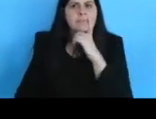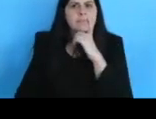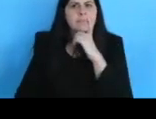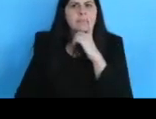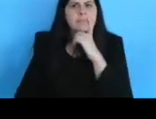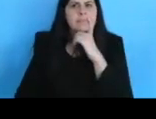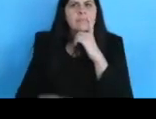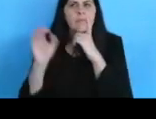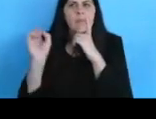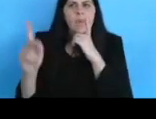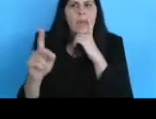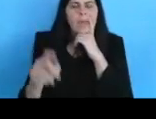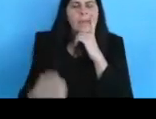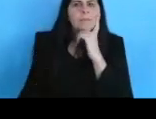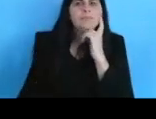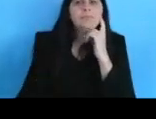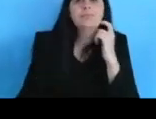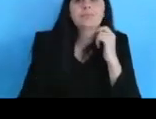Okay.